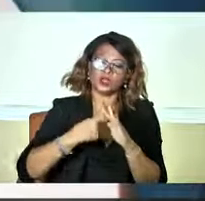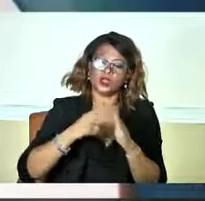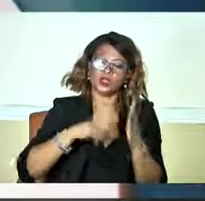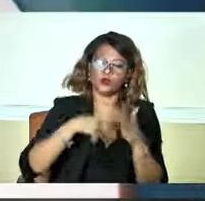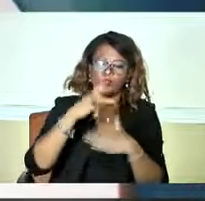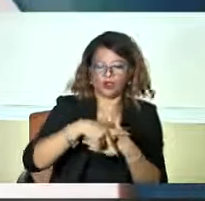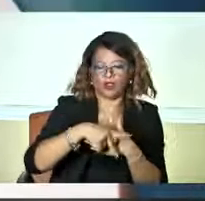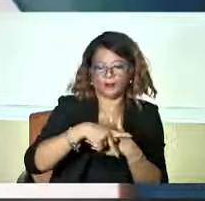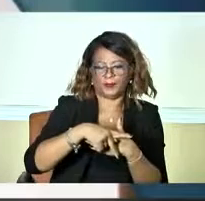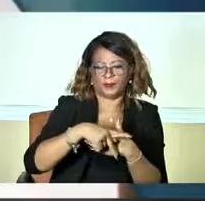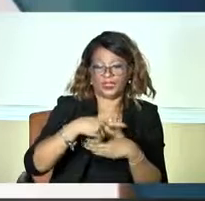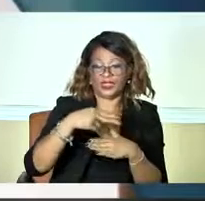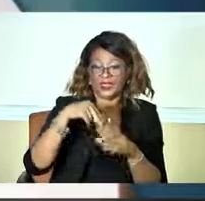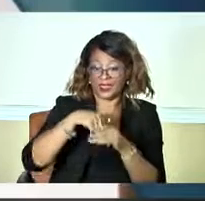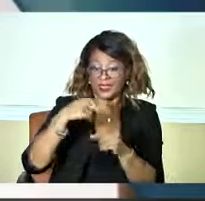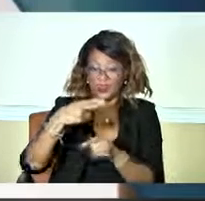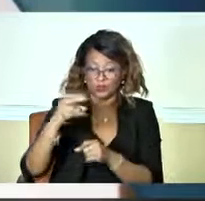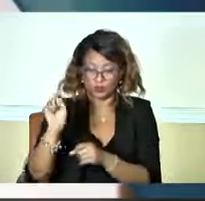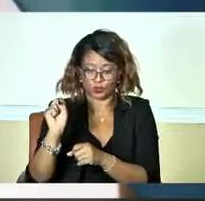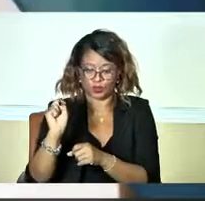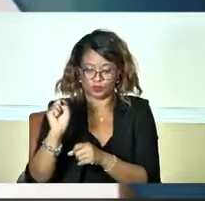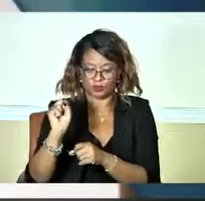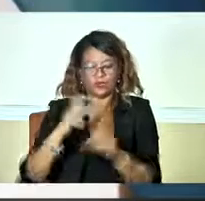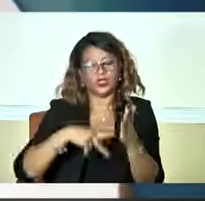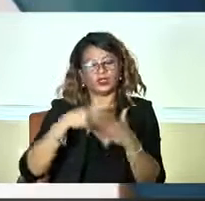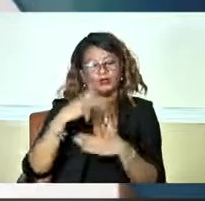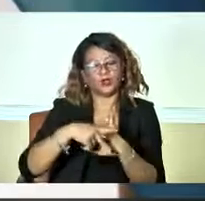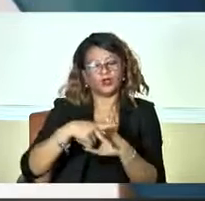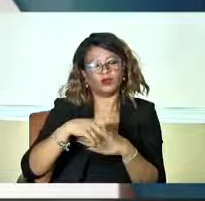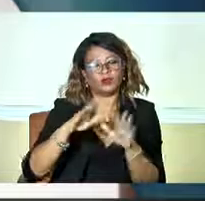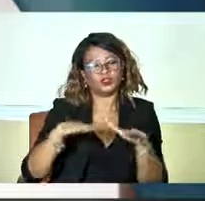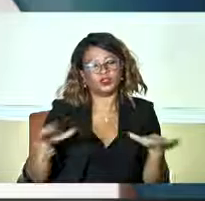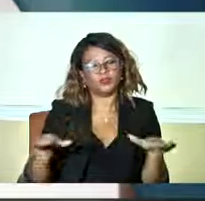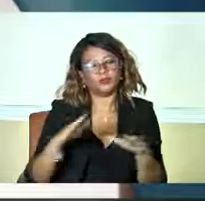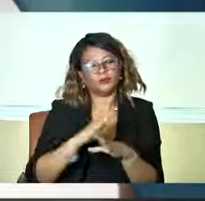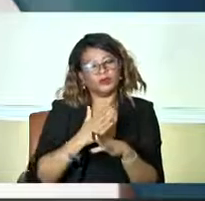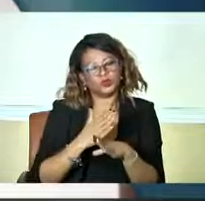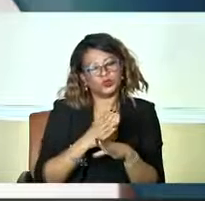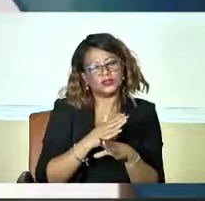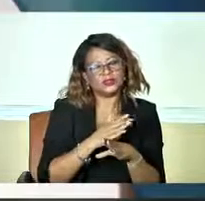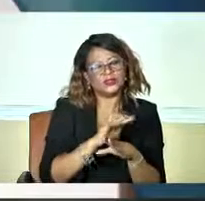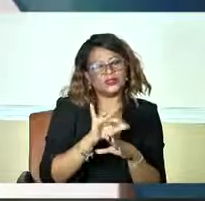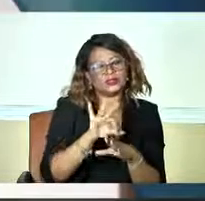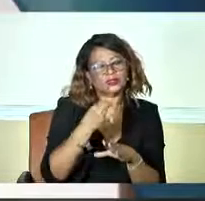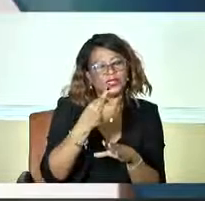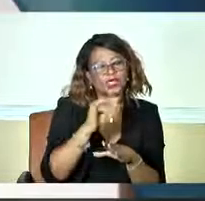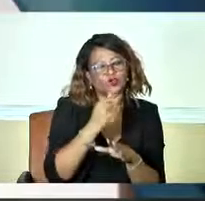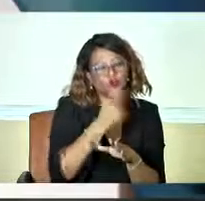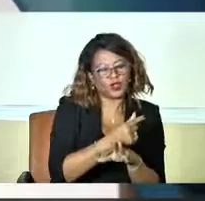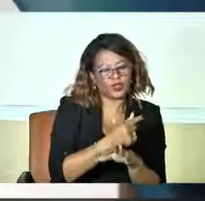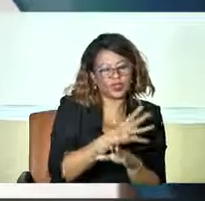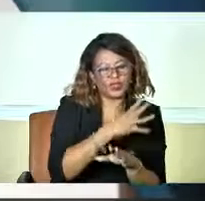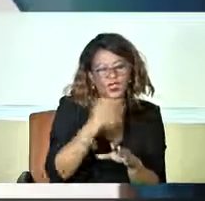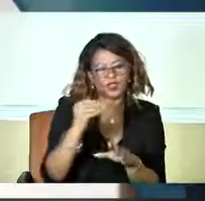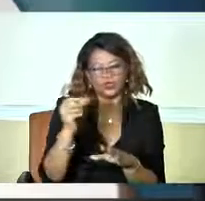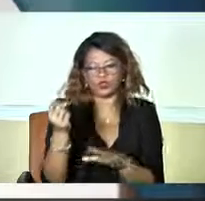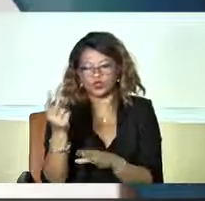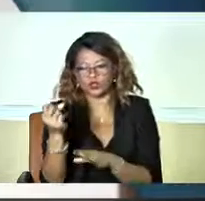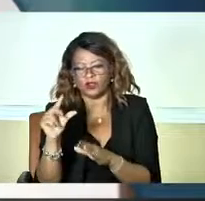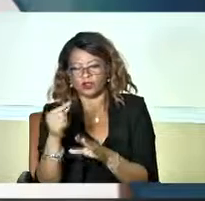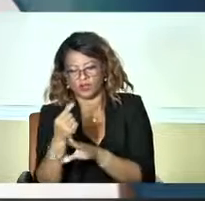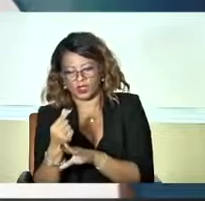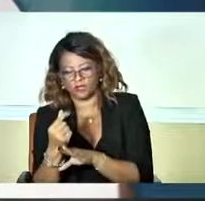program in our high schools. It is a program of children between the 9th grade and the 12th